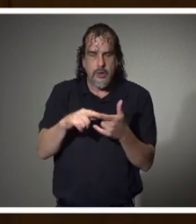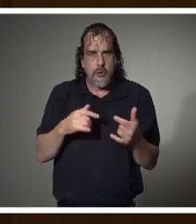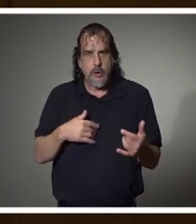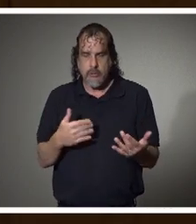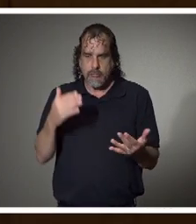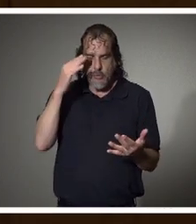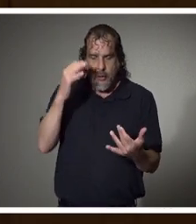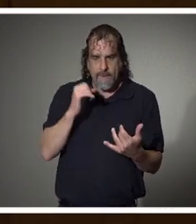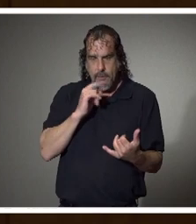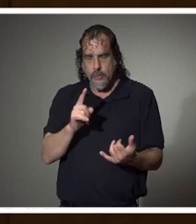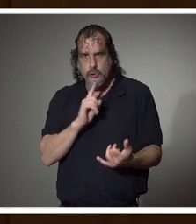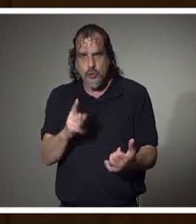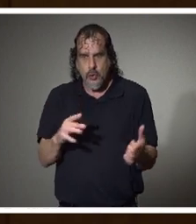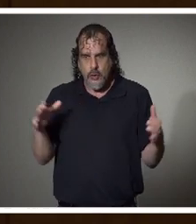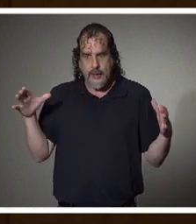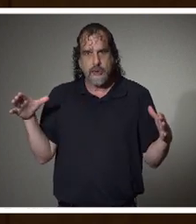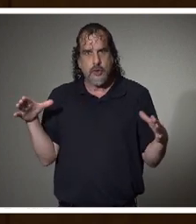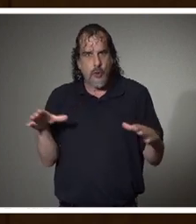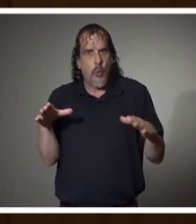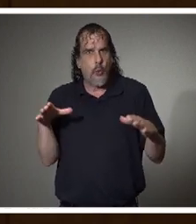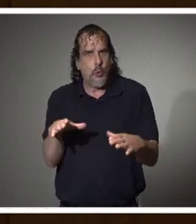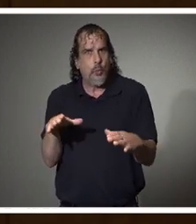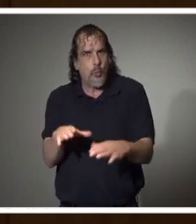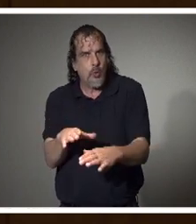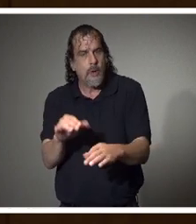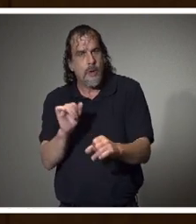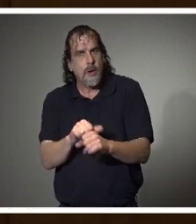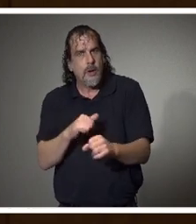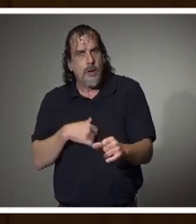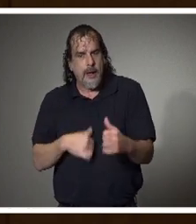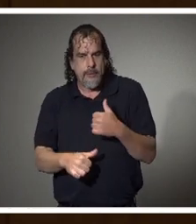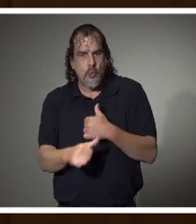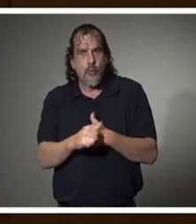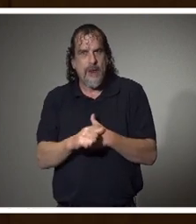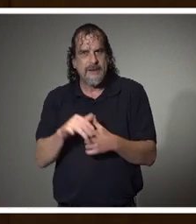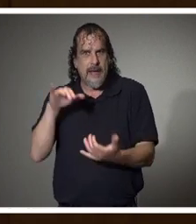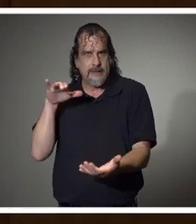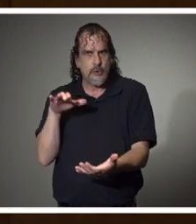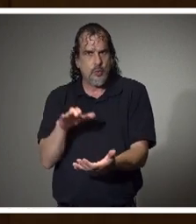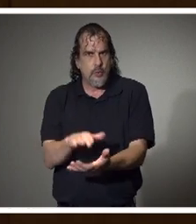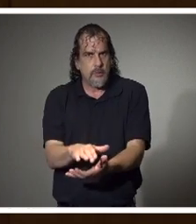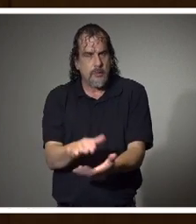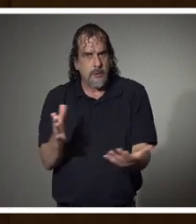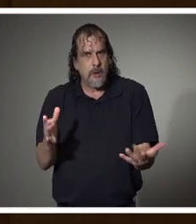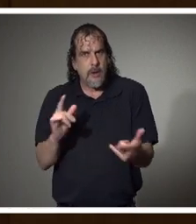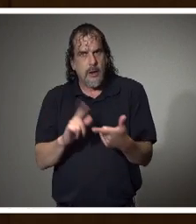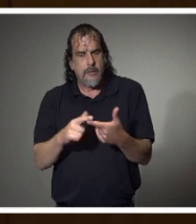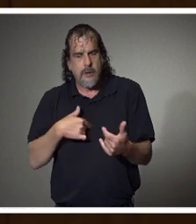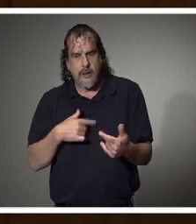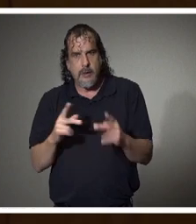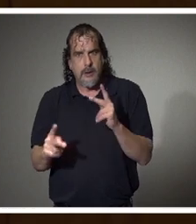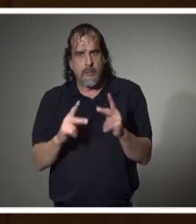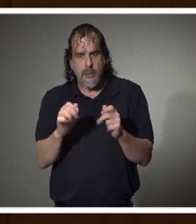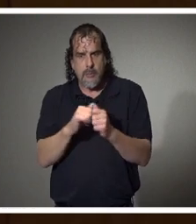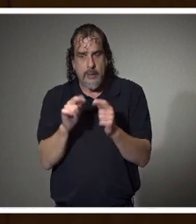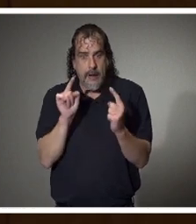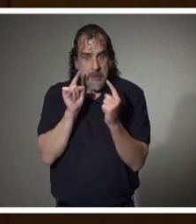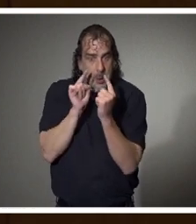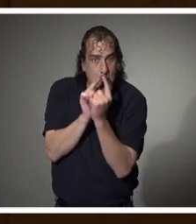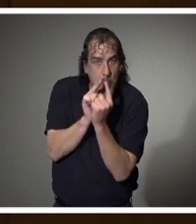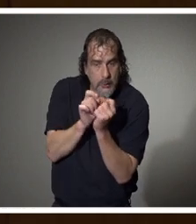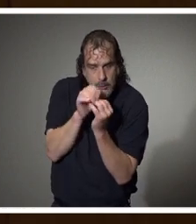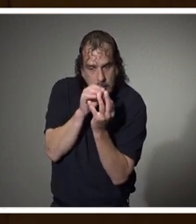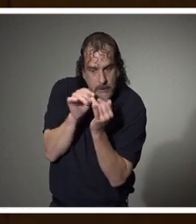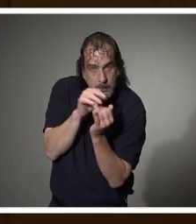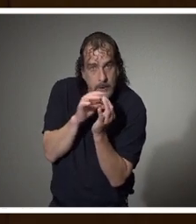and we can look at, you know, the risks, sort of the risk profile is better, things where people are going to have to be in close proximity for, you